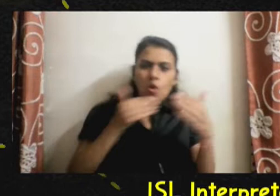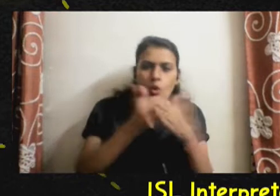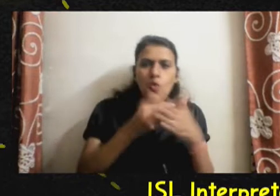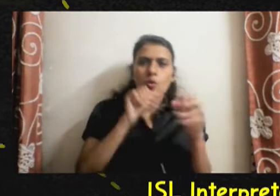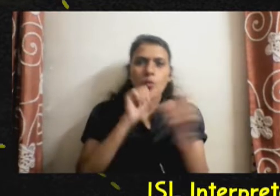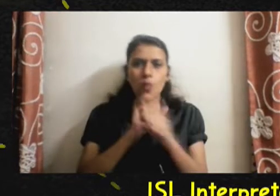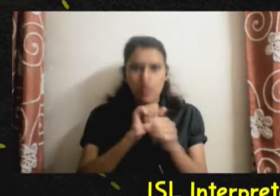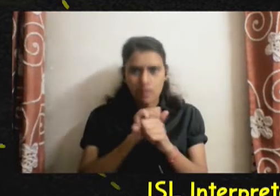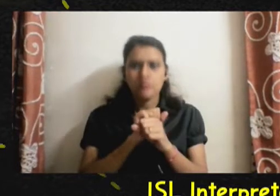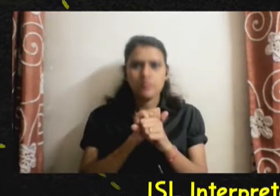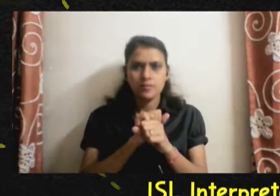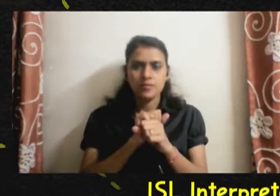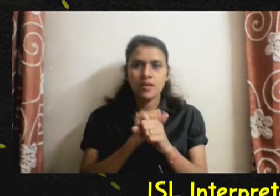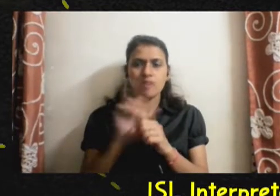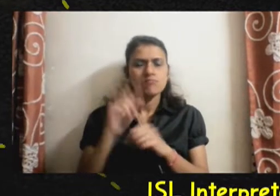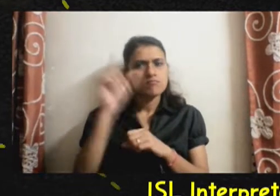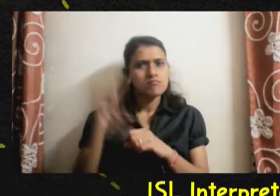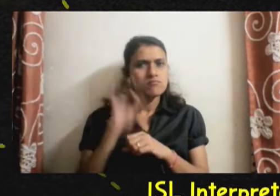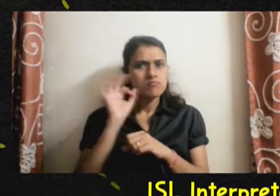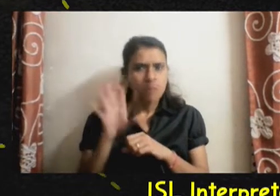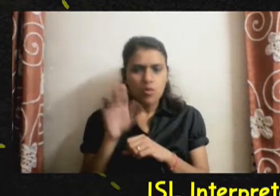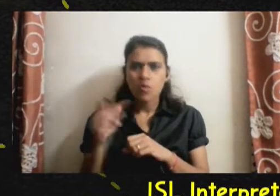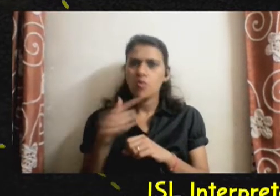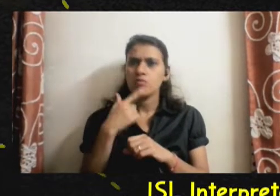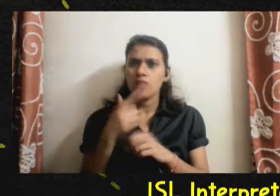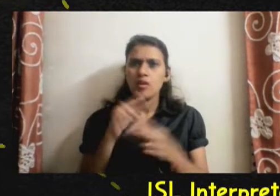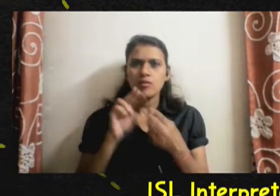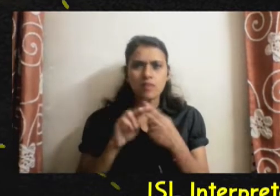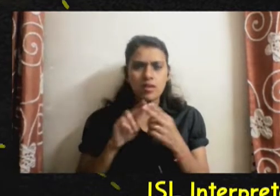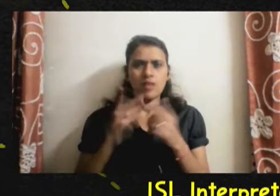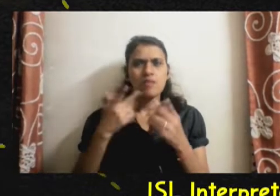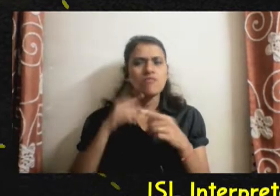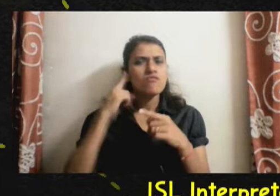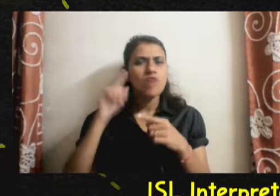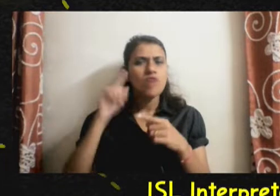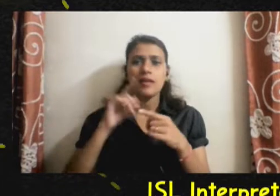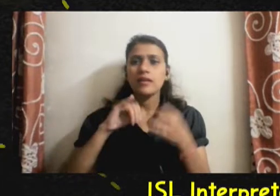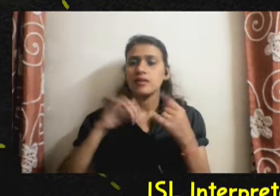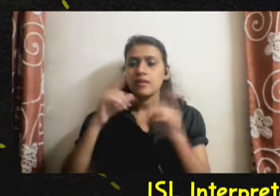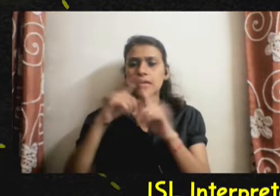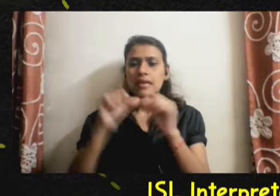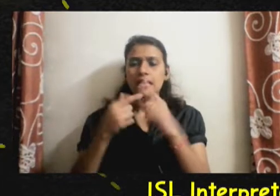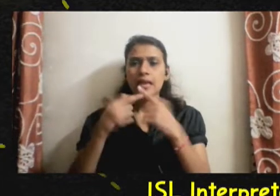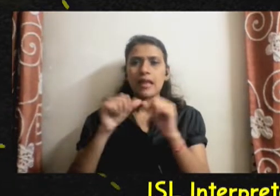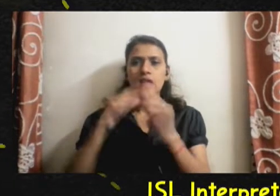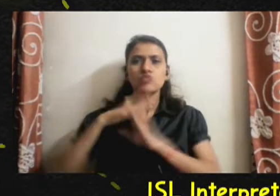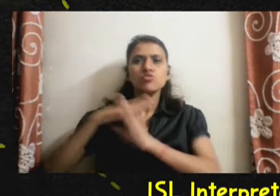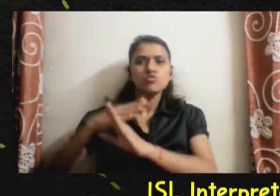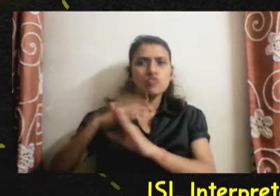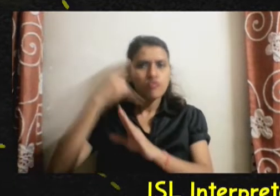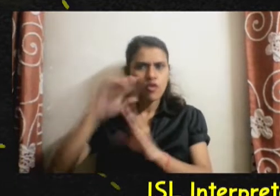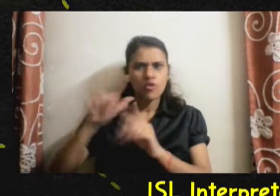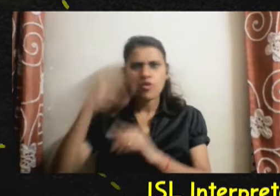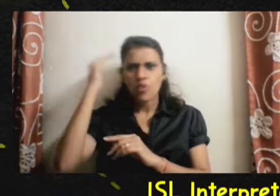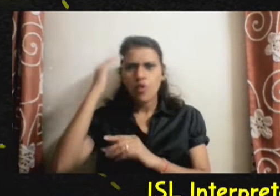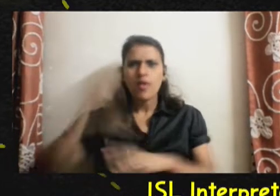who are just amazing. For example, looking at the back end, the data security. Even I didn't know enough. I knew enough to know that there's